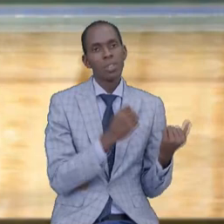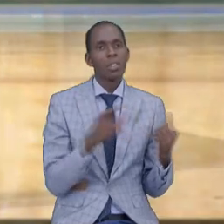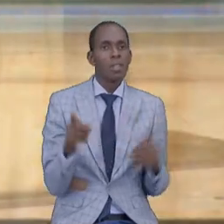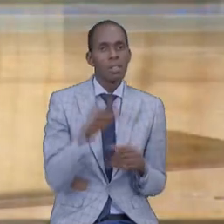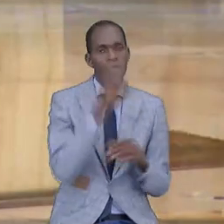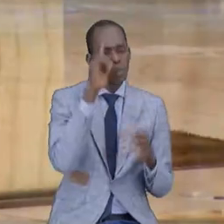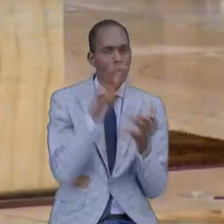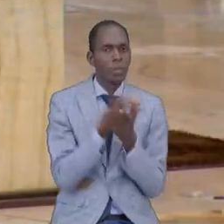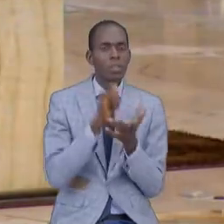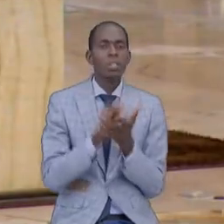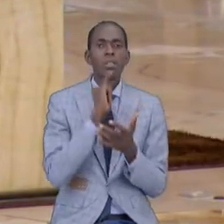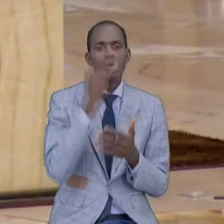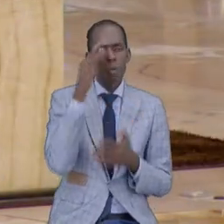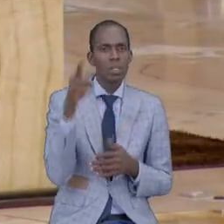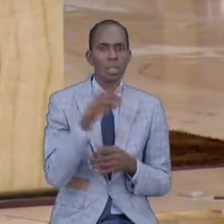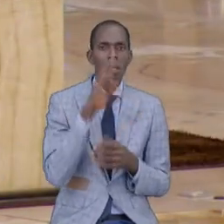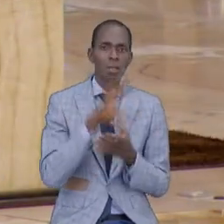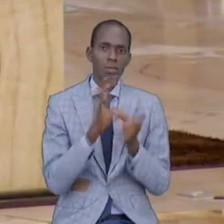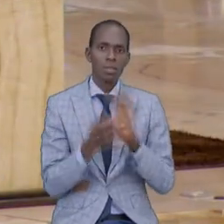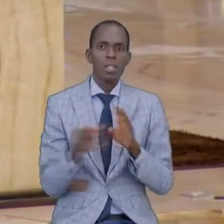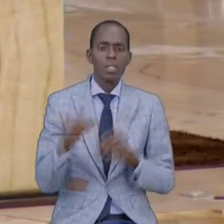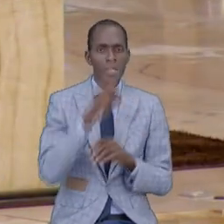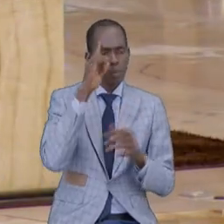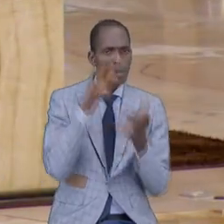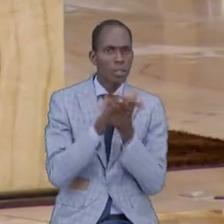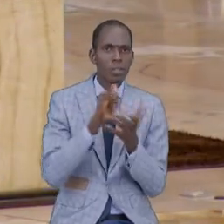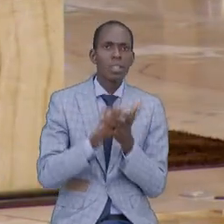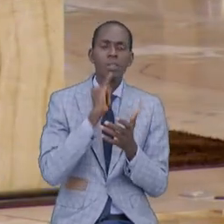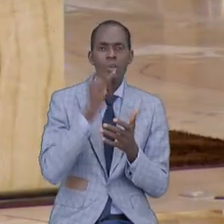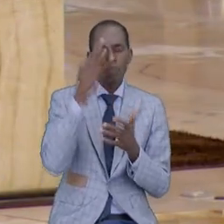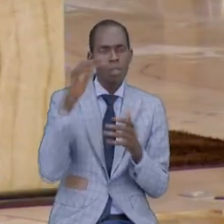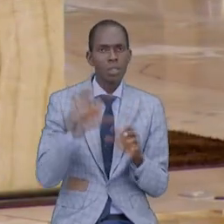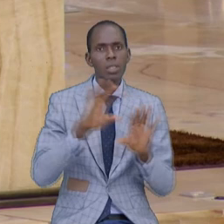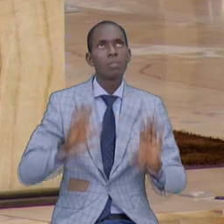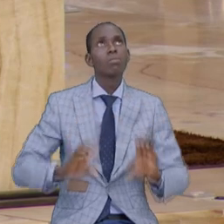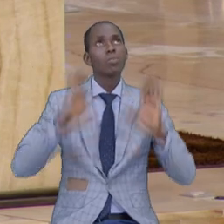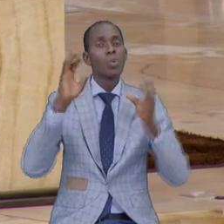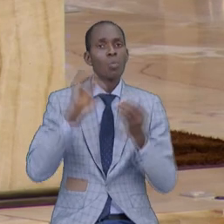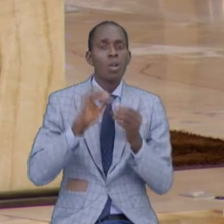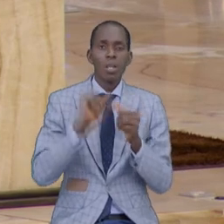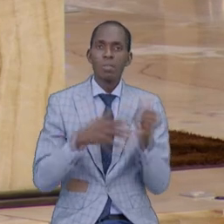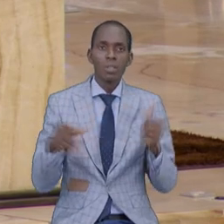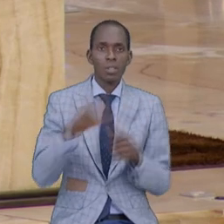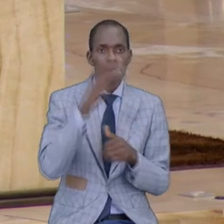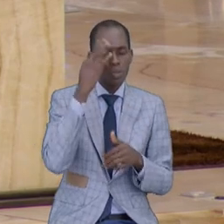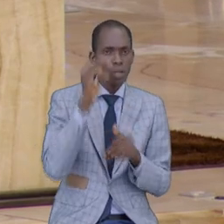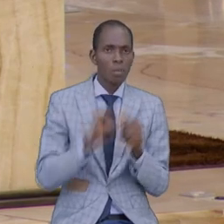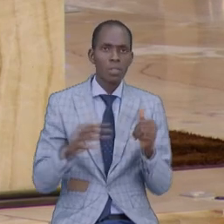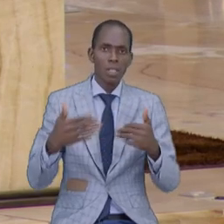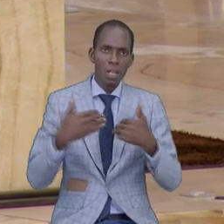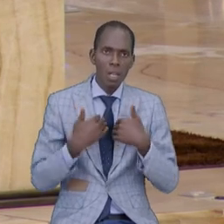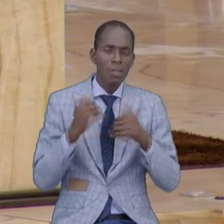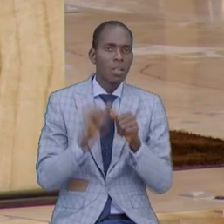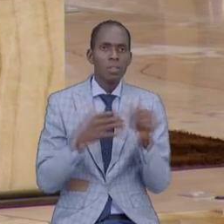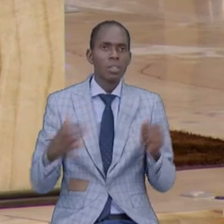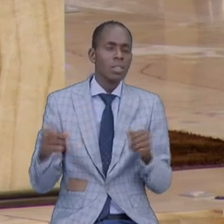why they were converted. They believe, that's why they consecrate more. Everything they know, everything they have, everything